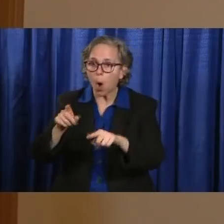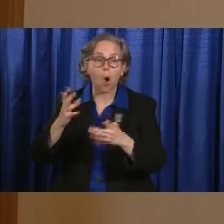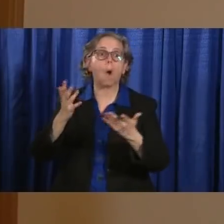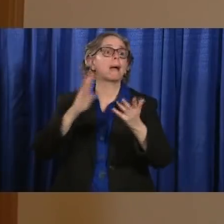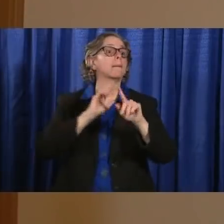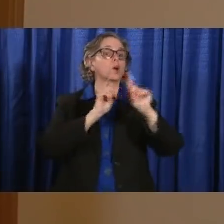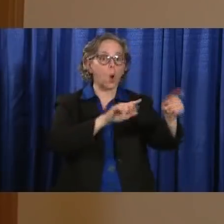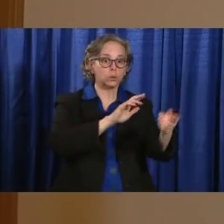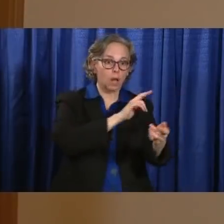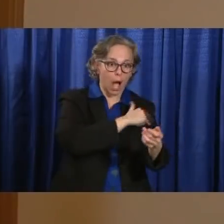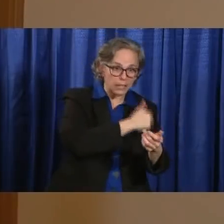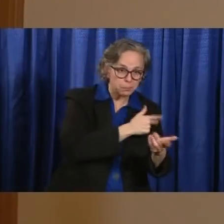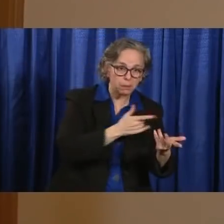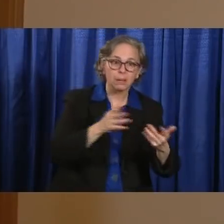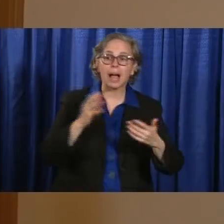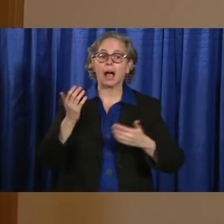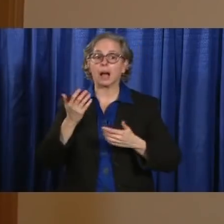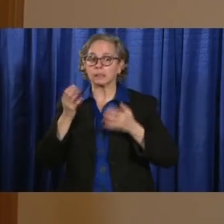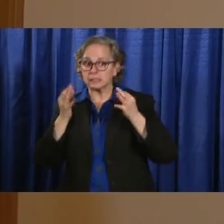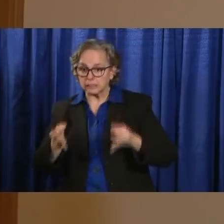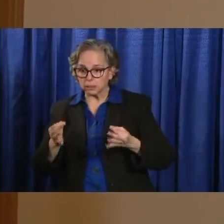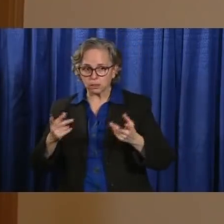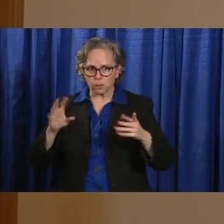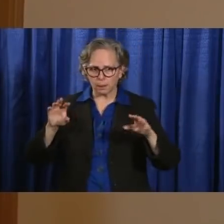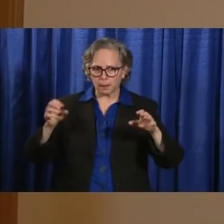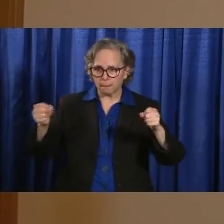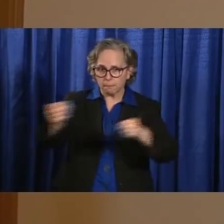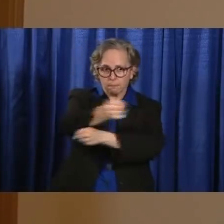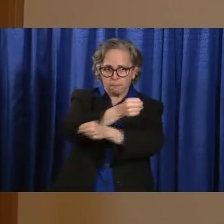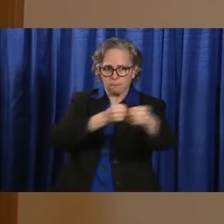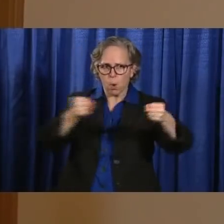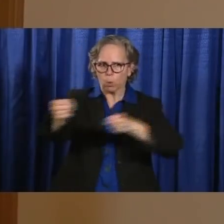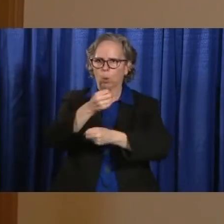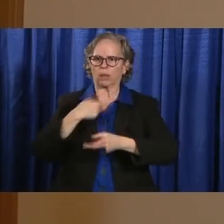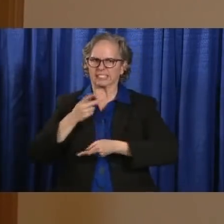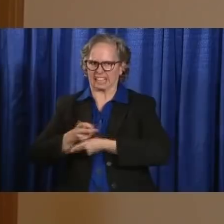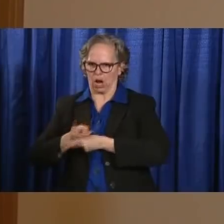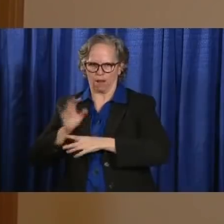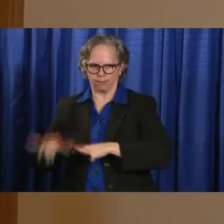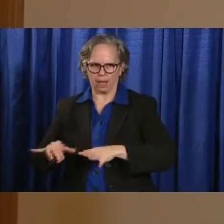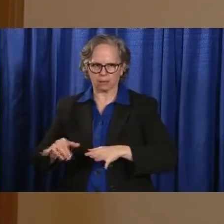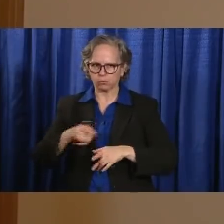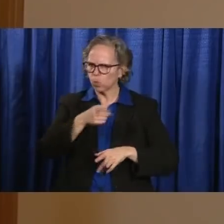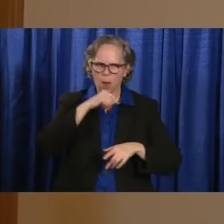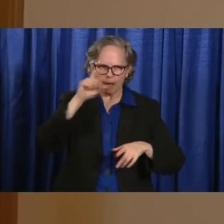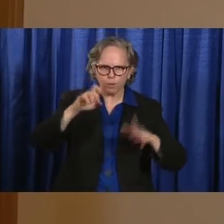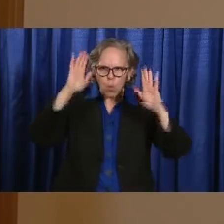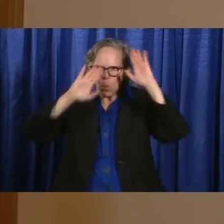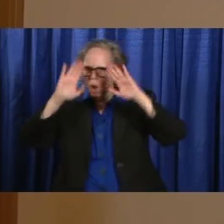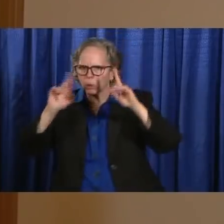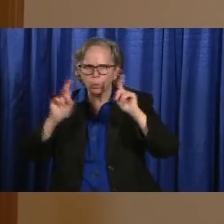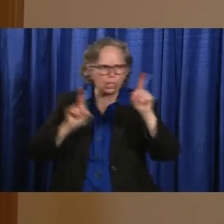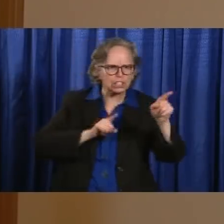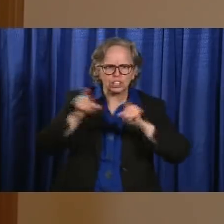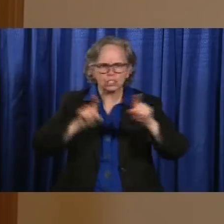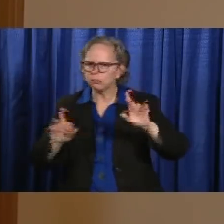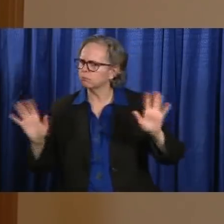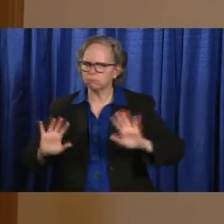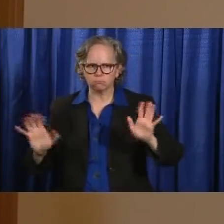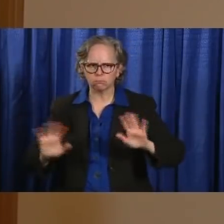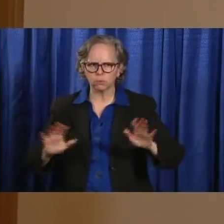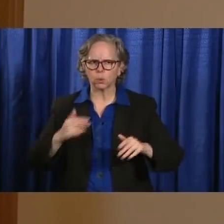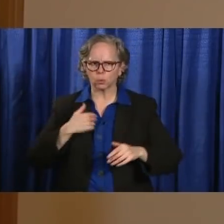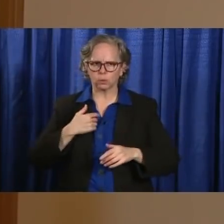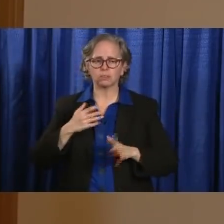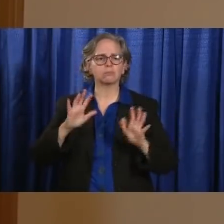someplace different, we're going to take care of all that piece across our regions. We're going to help direct you. But for the average person at home, do what